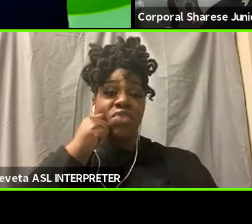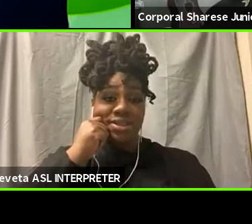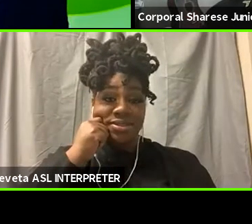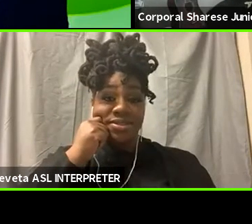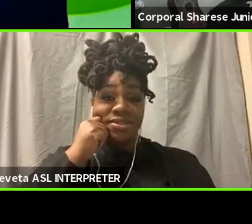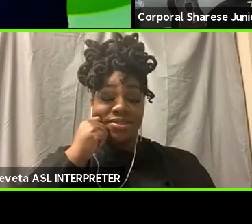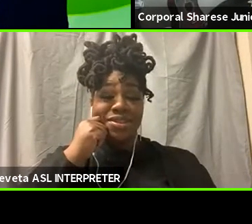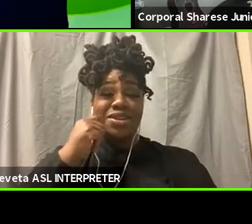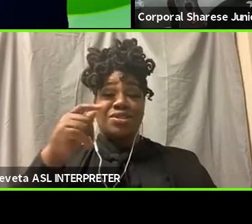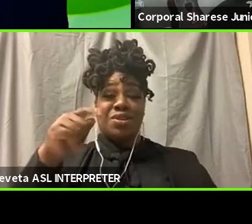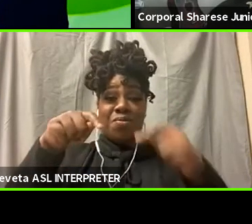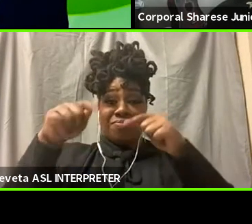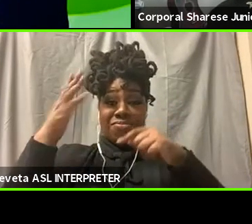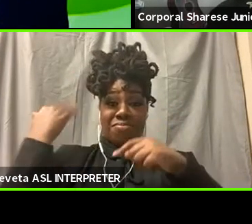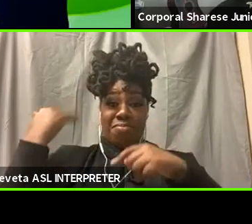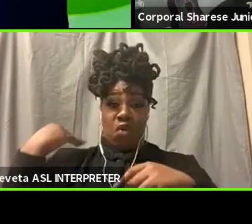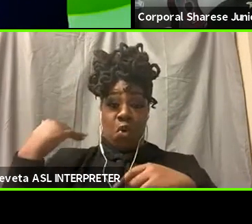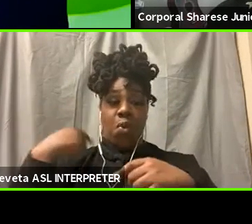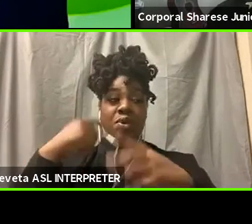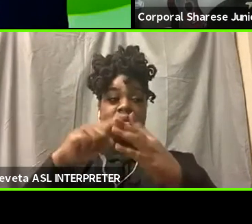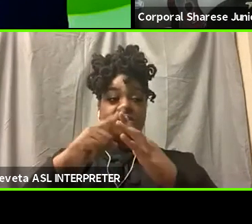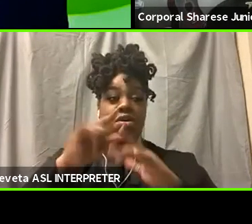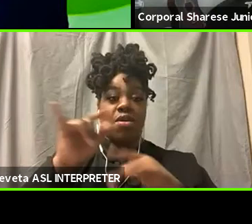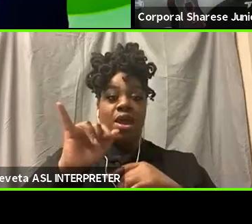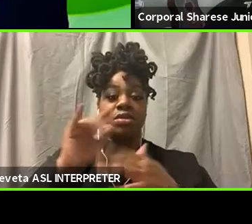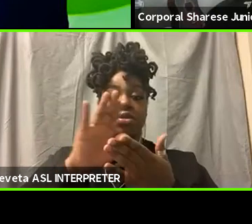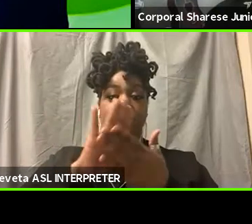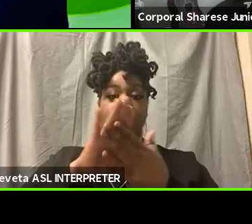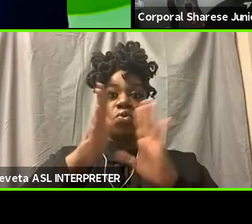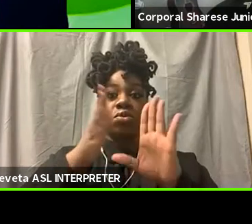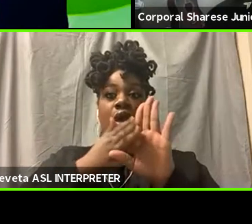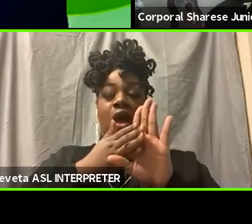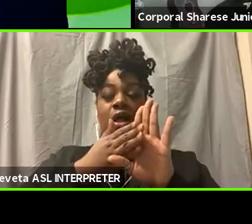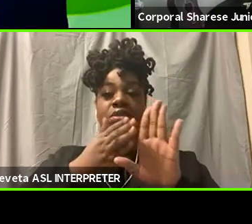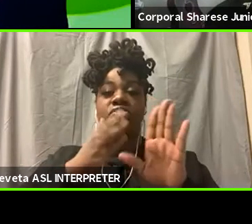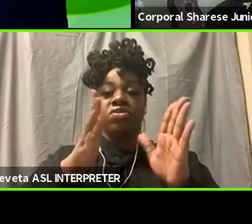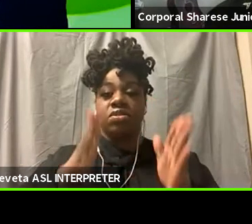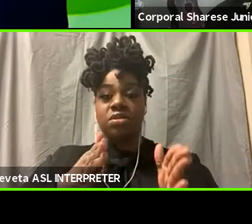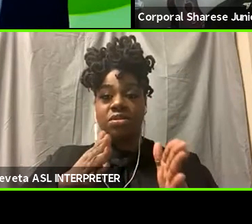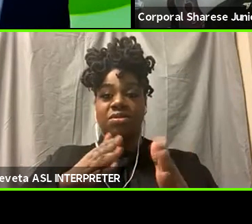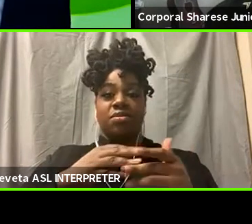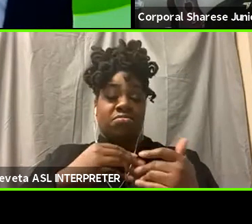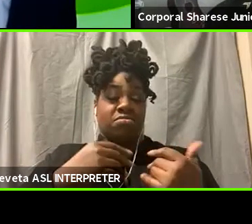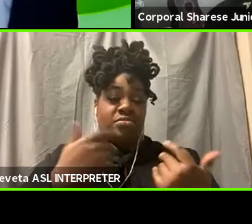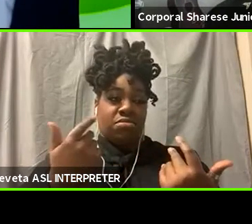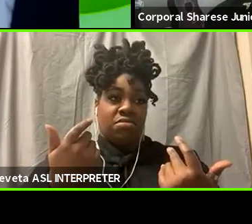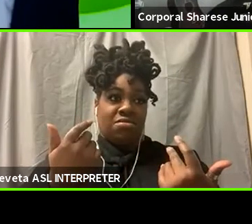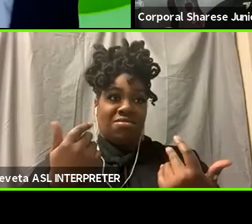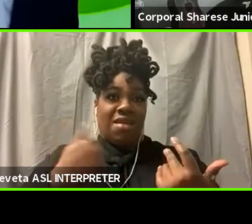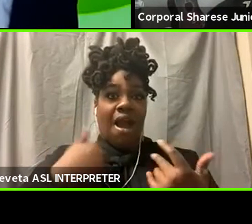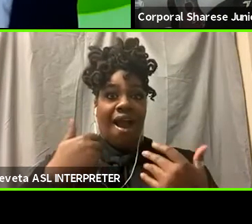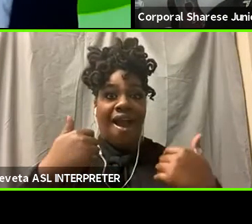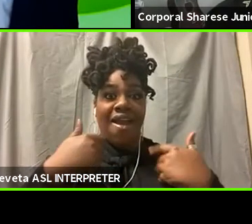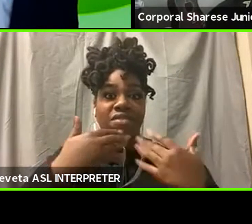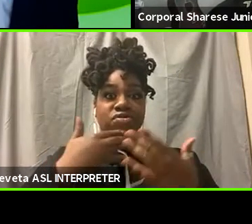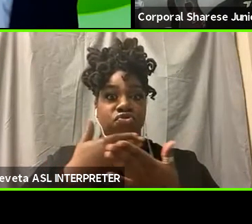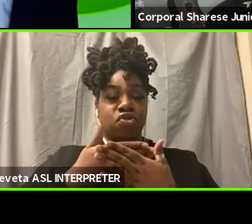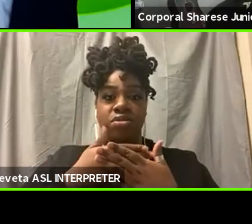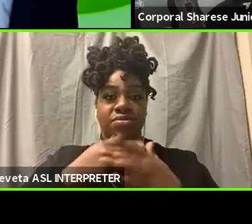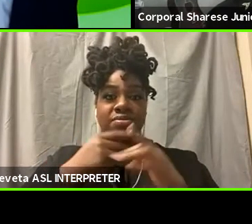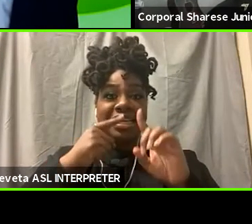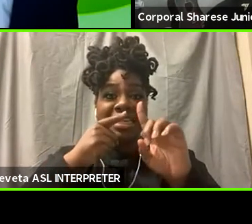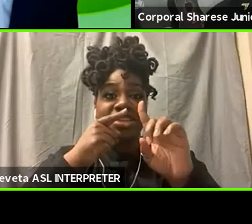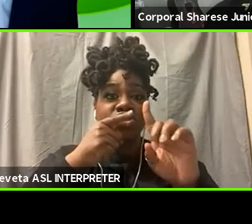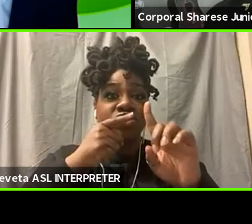school psychologist, I think hopefully like anyone who would enter educational field, I had good intentions. I certainly did